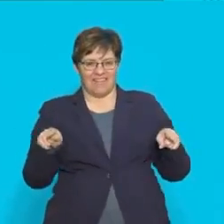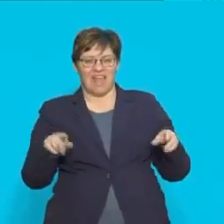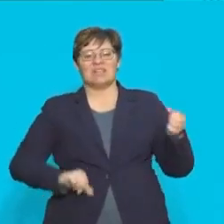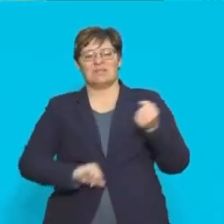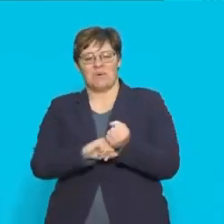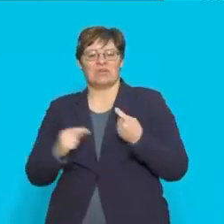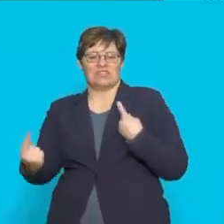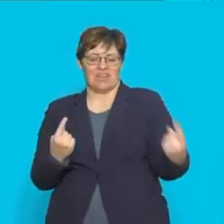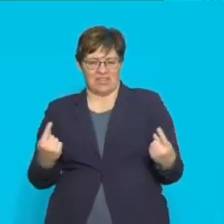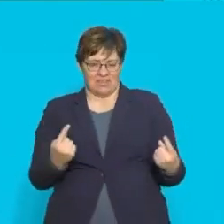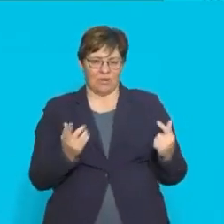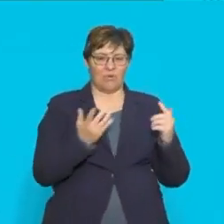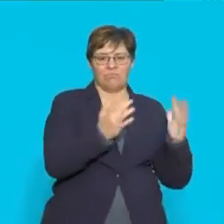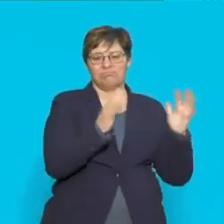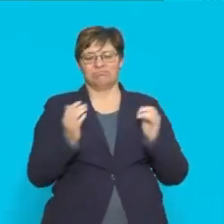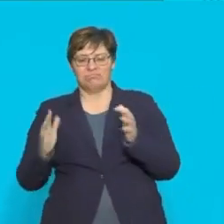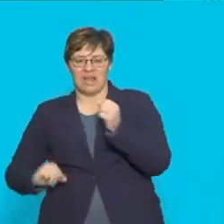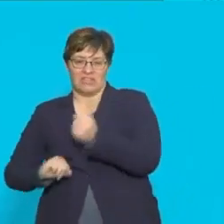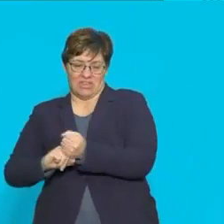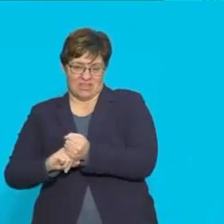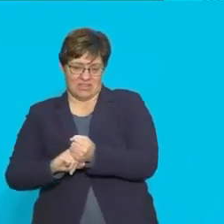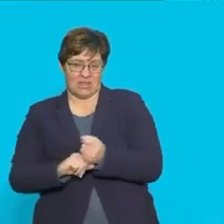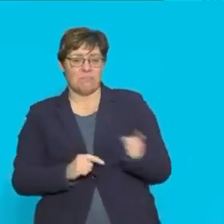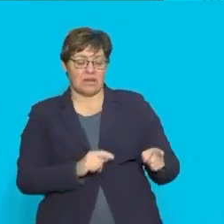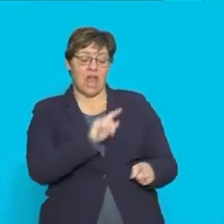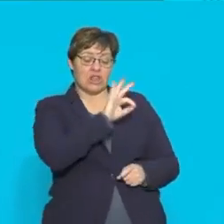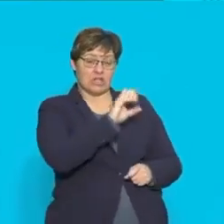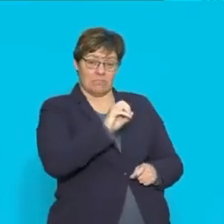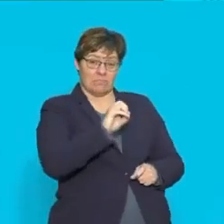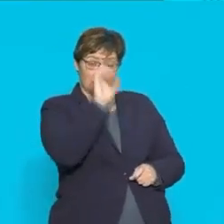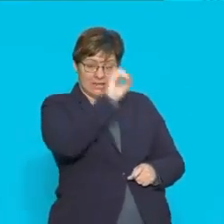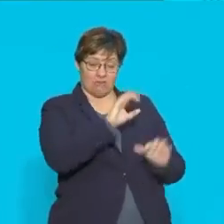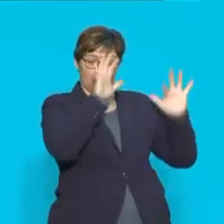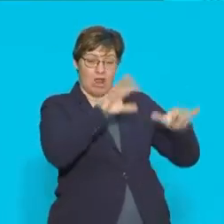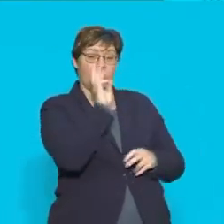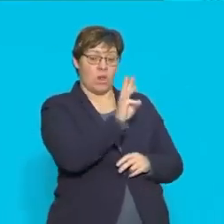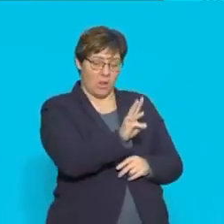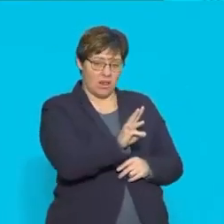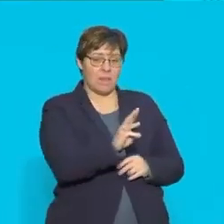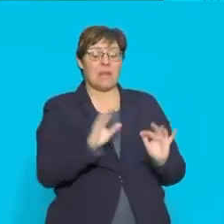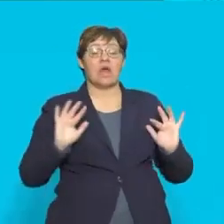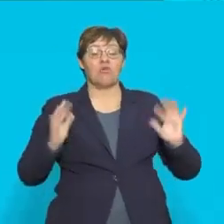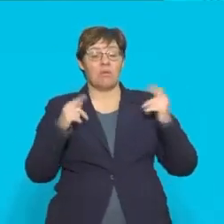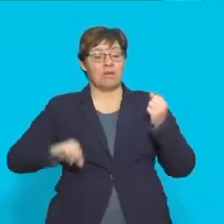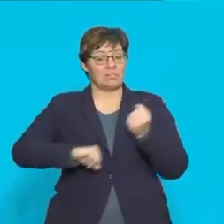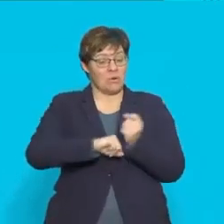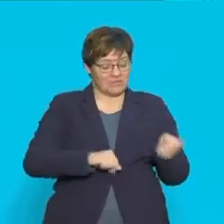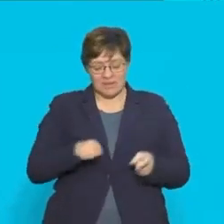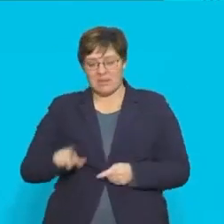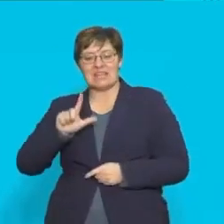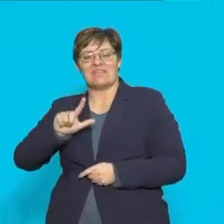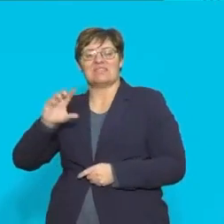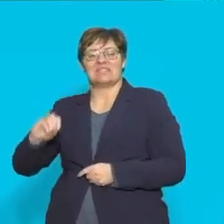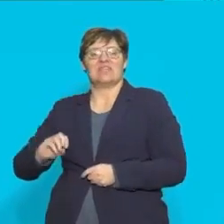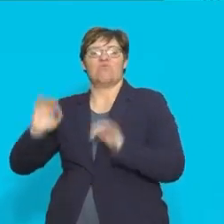the two add up to 1. That will be the complementary. So the probability it will rain is 30%, and the complementary of